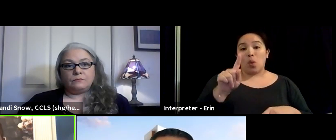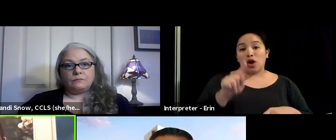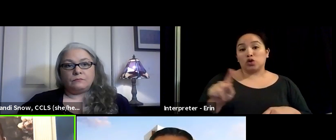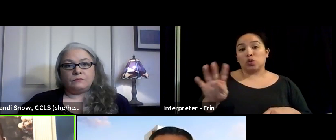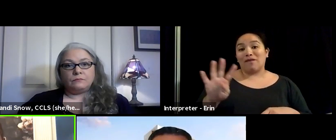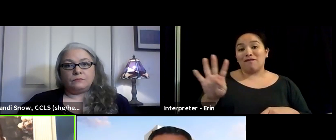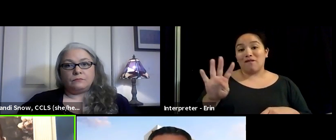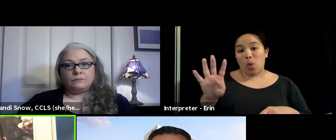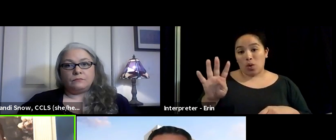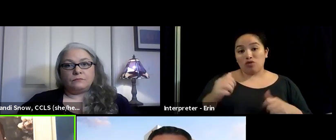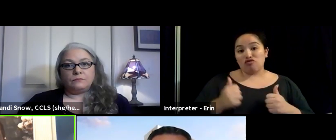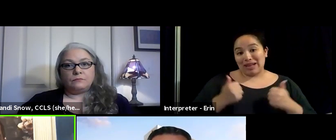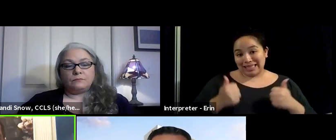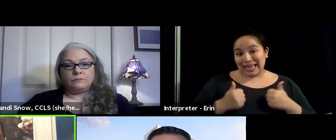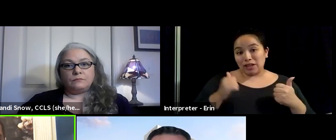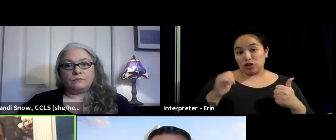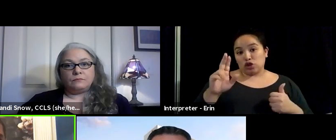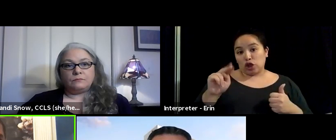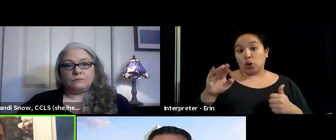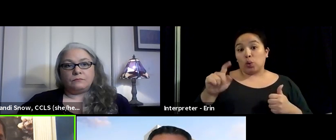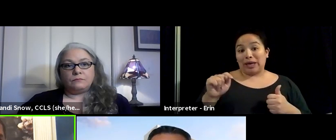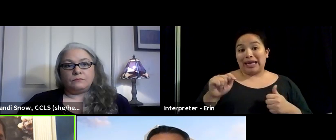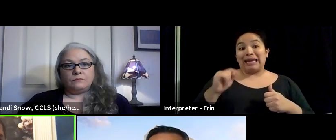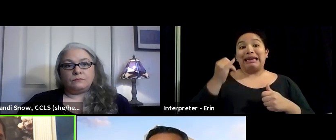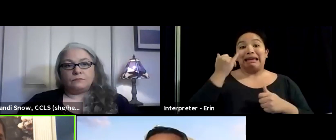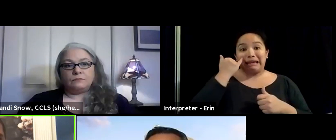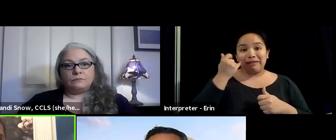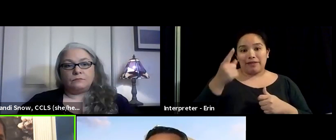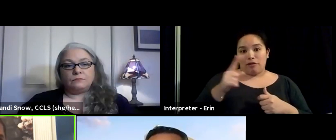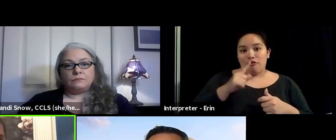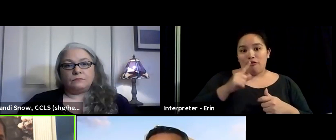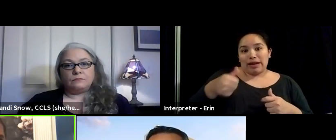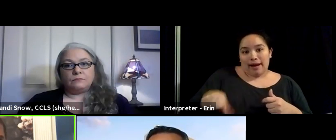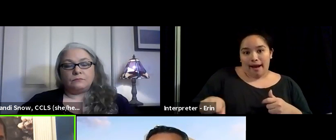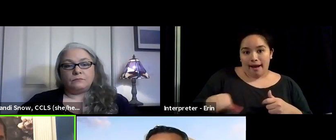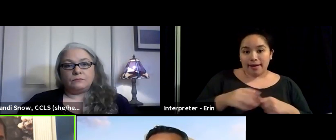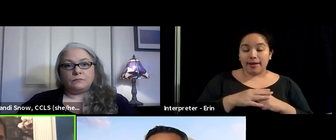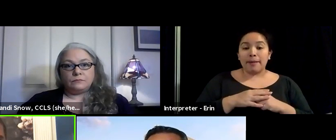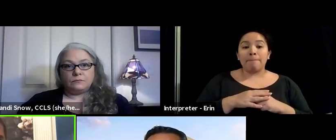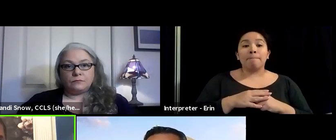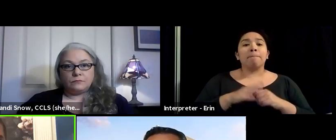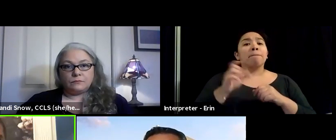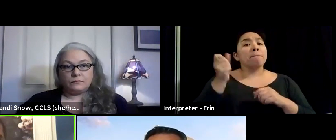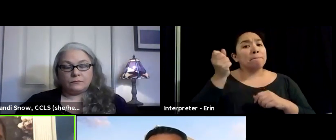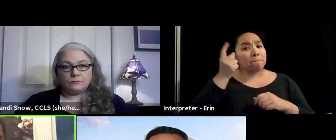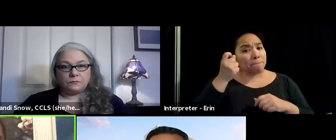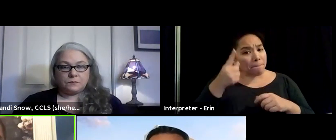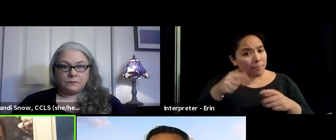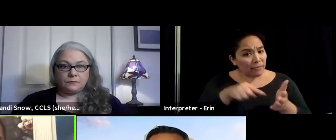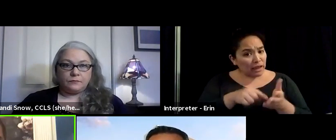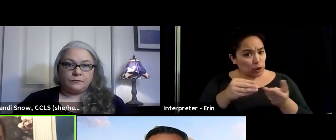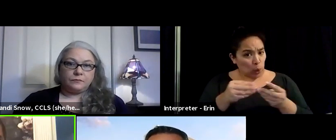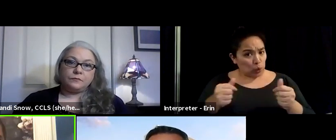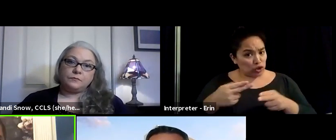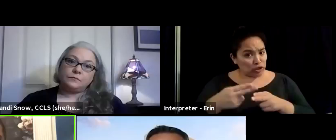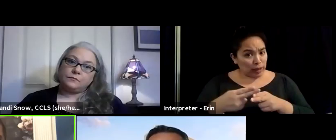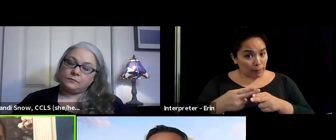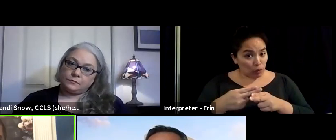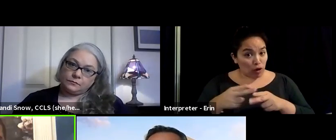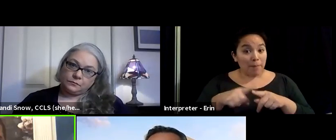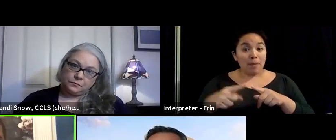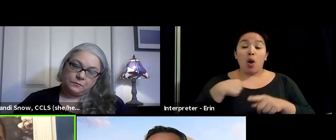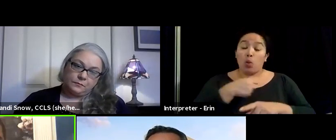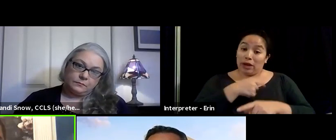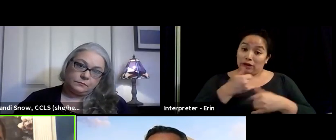residential units when they are denied forbearance. While this is a temporary solution, we are working tirelessly